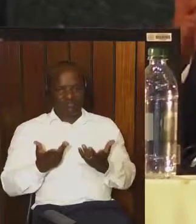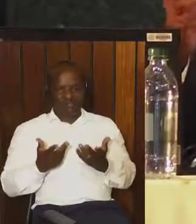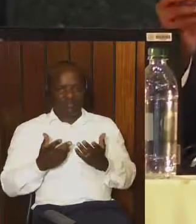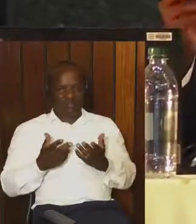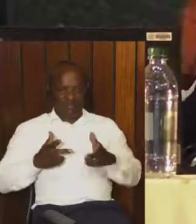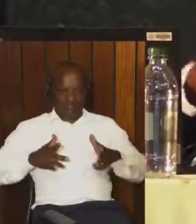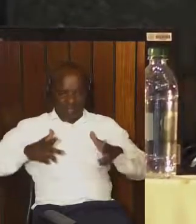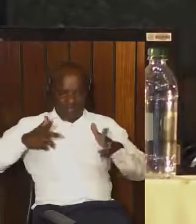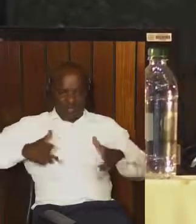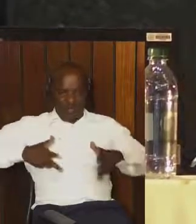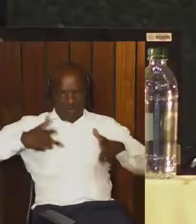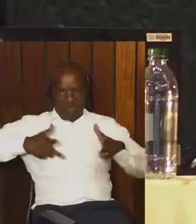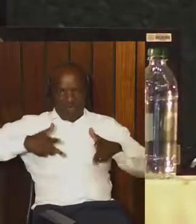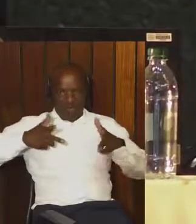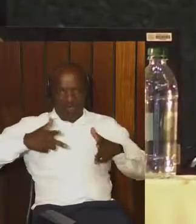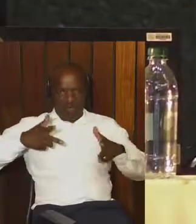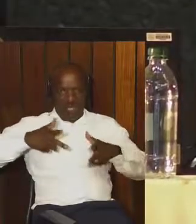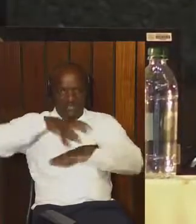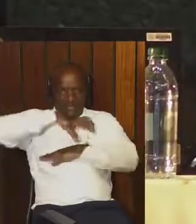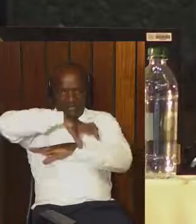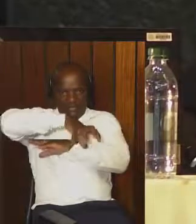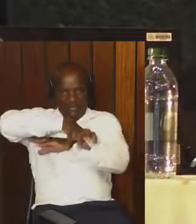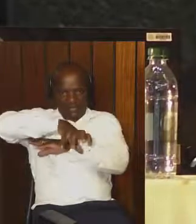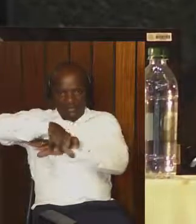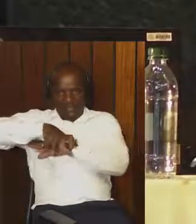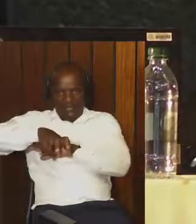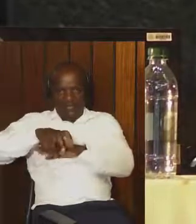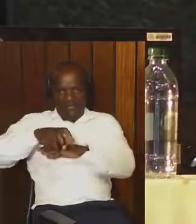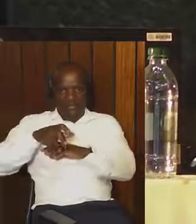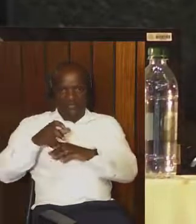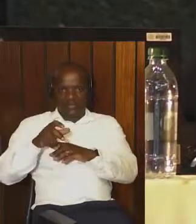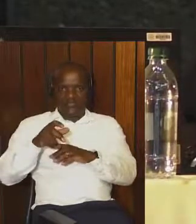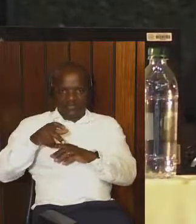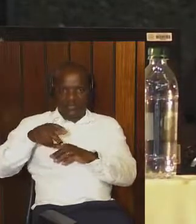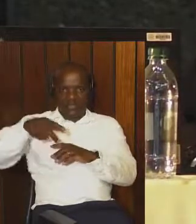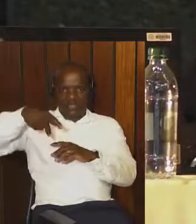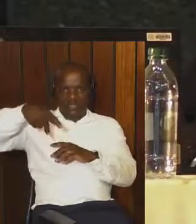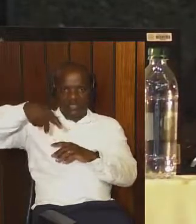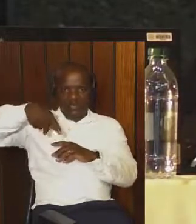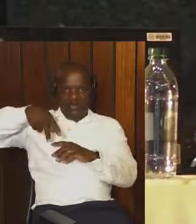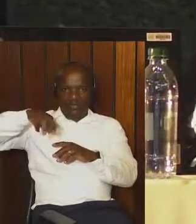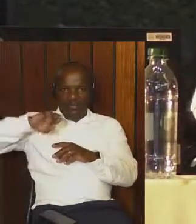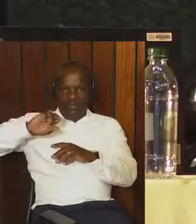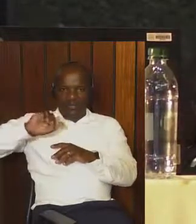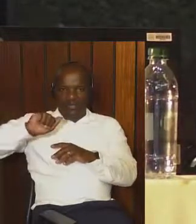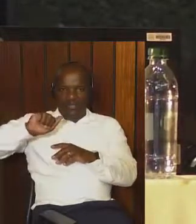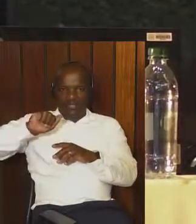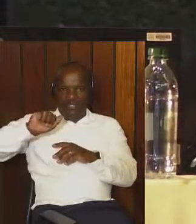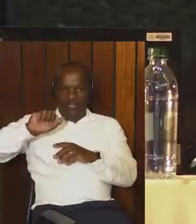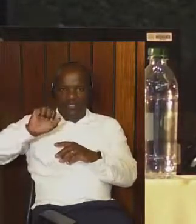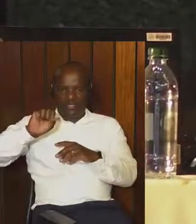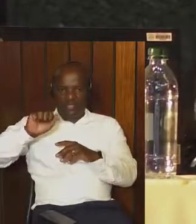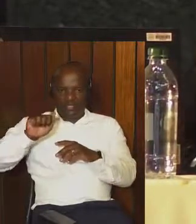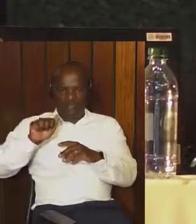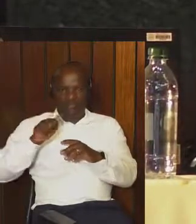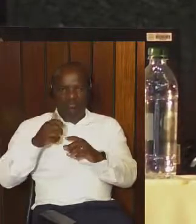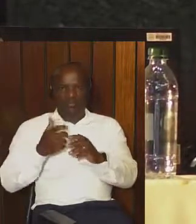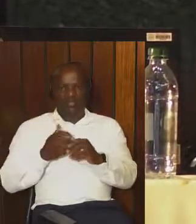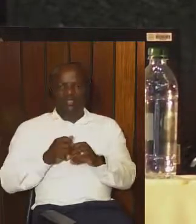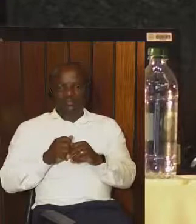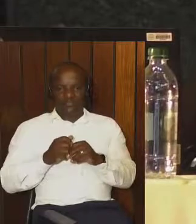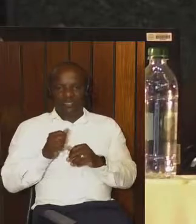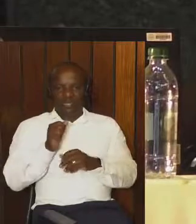stations. We're not doing the rain stations, but Prasa, our colleagues from Prasa will deal with that one. But if we fix